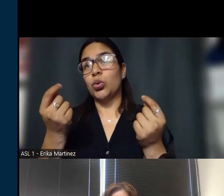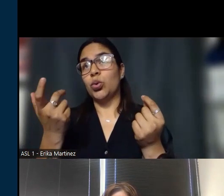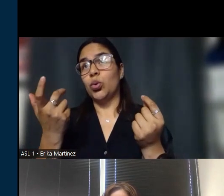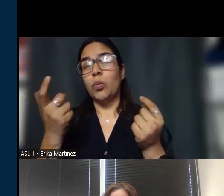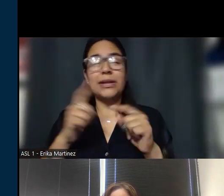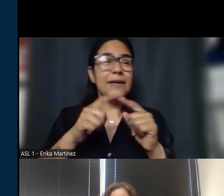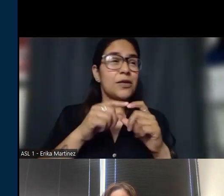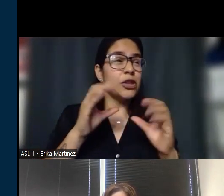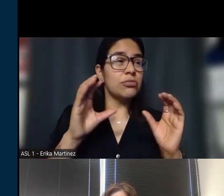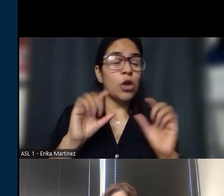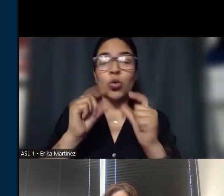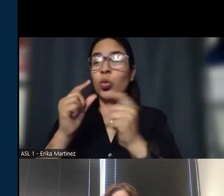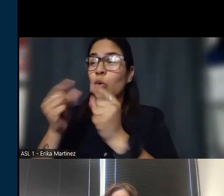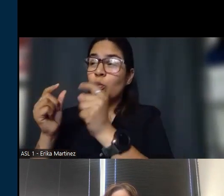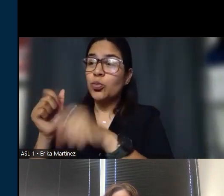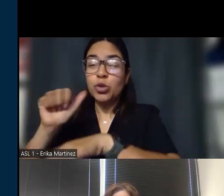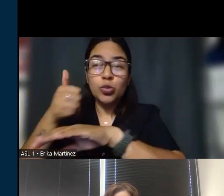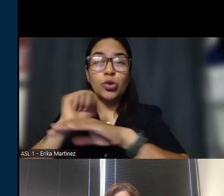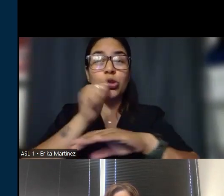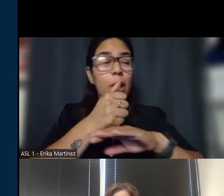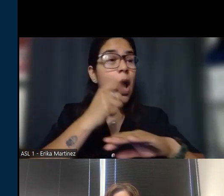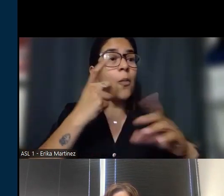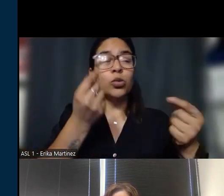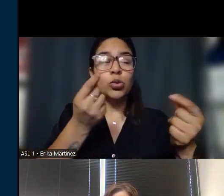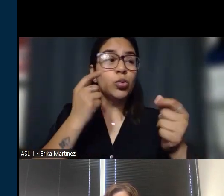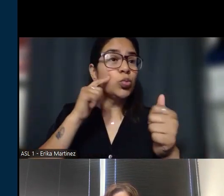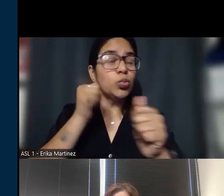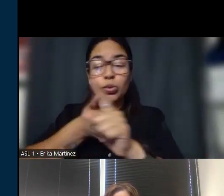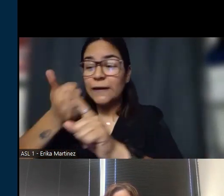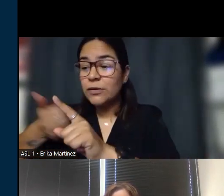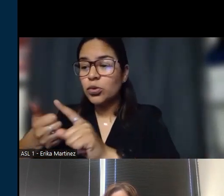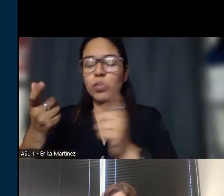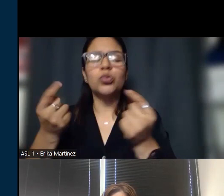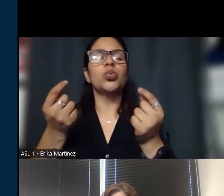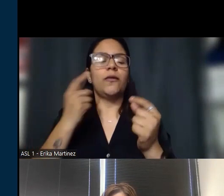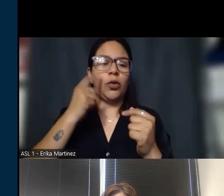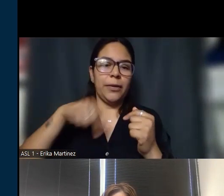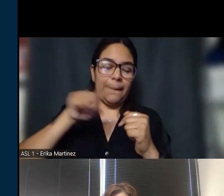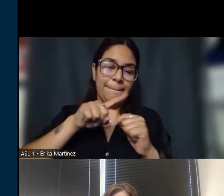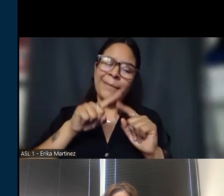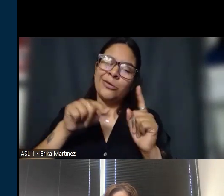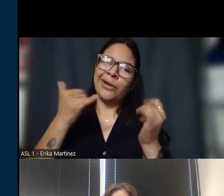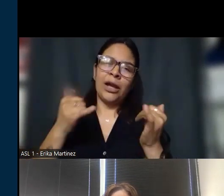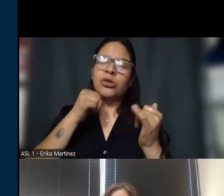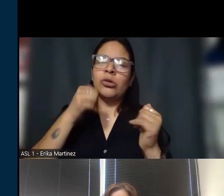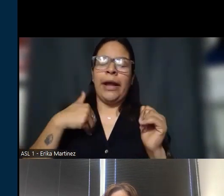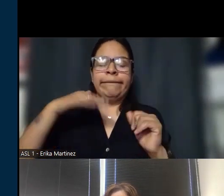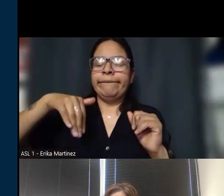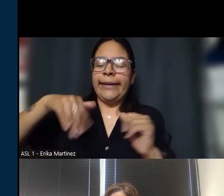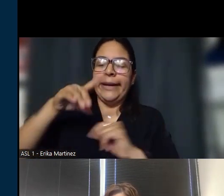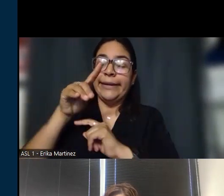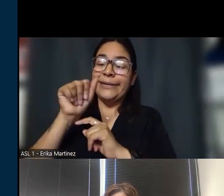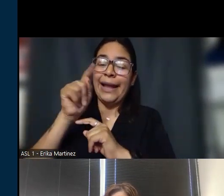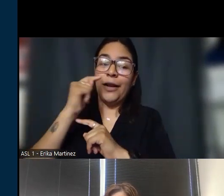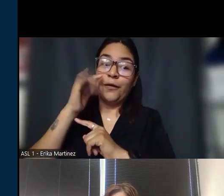types of conservatorships in age group. But such centralized data simply does not exist at this time. So this subgroup